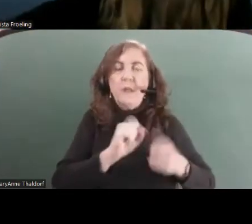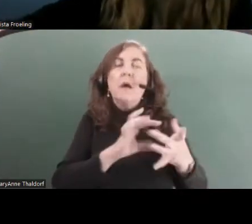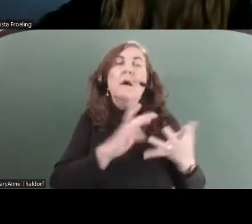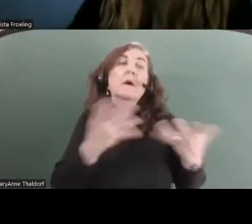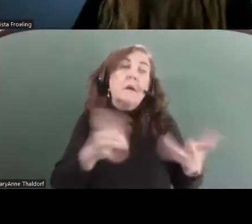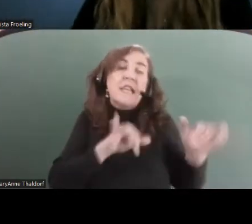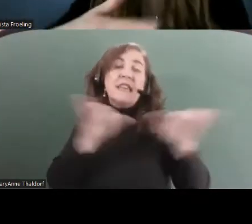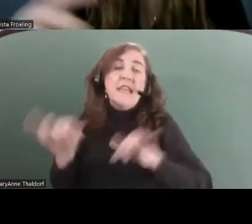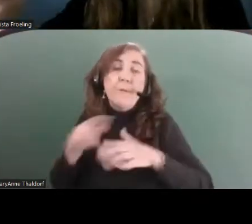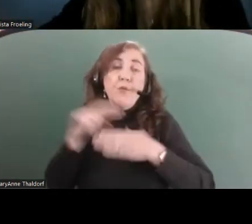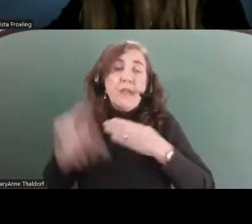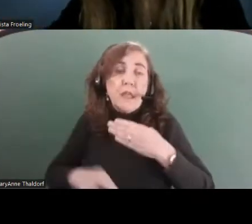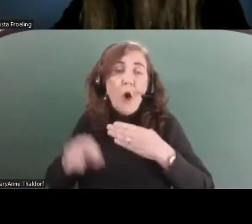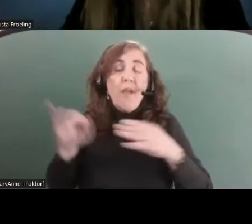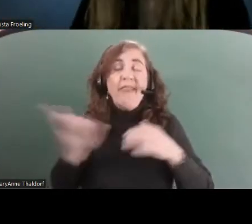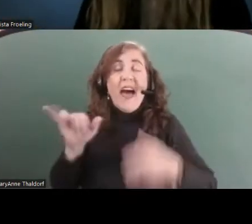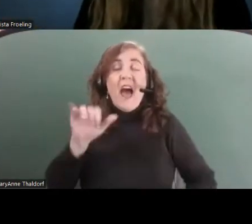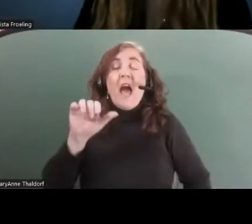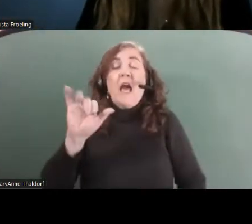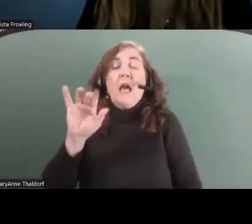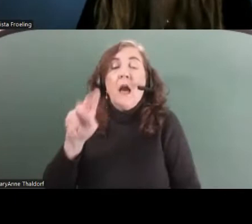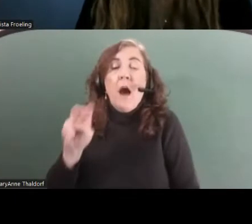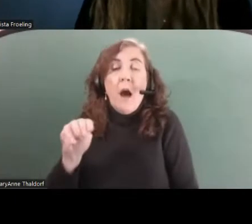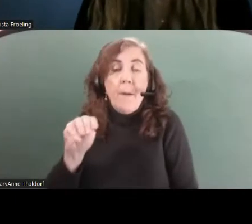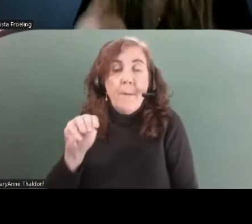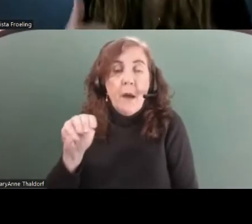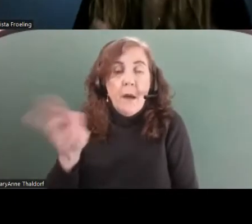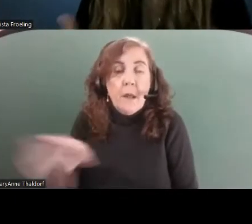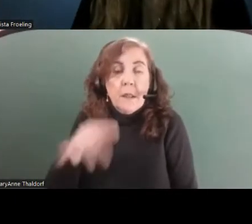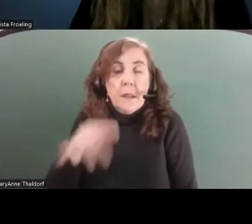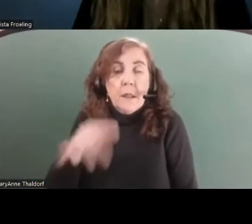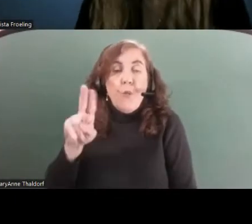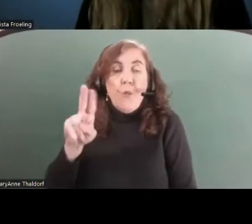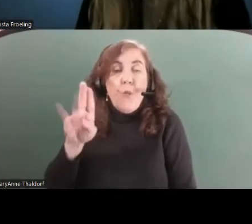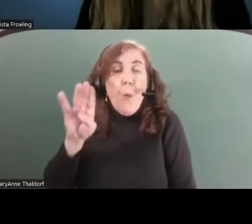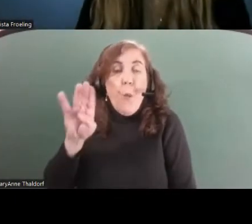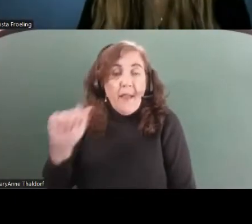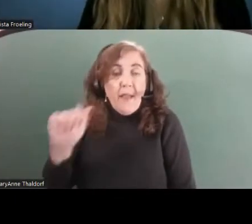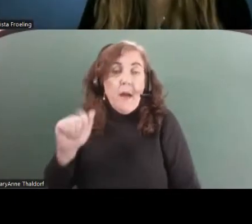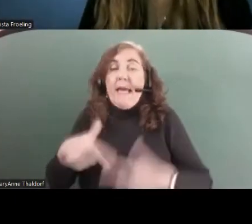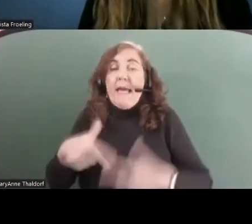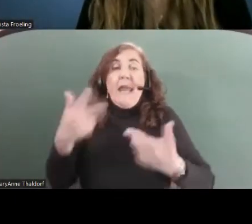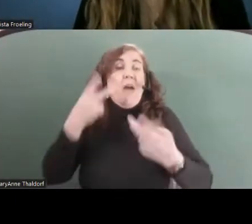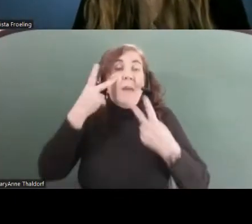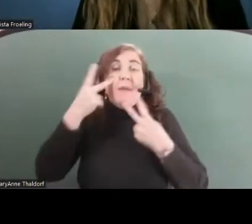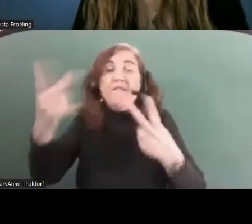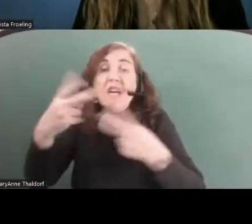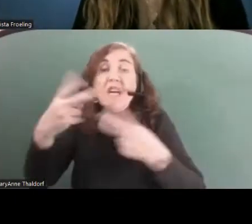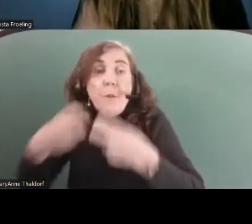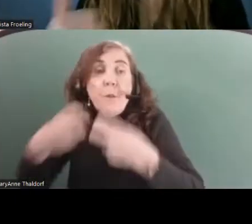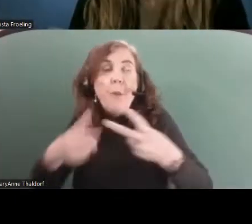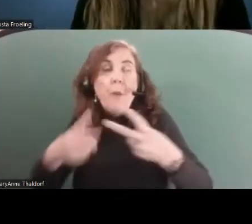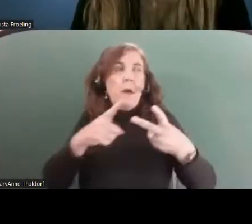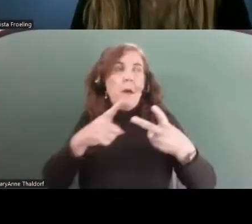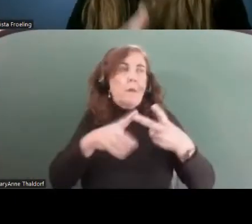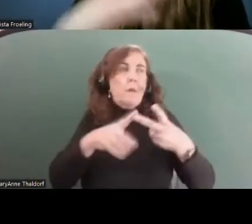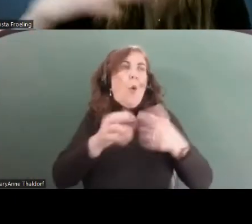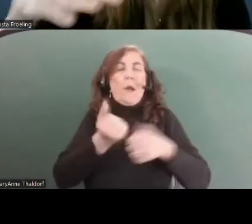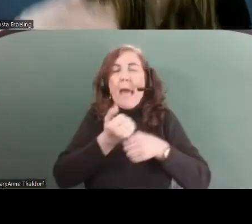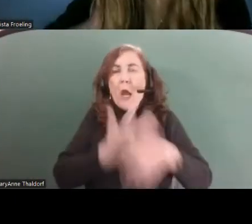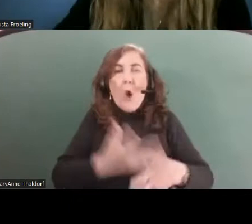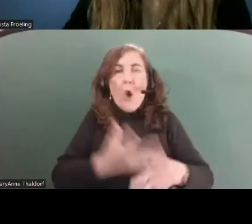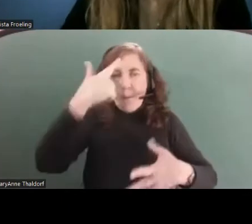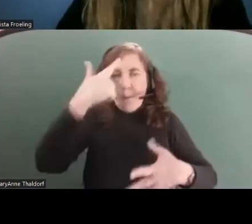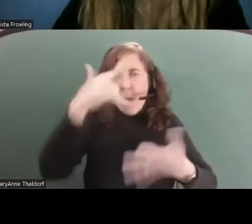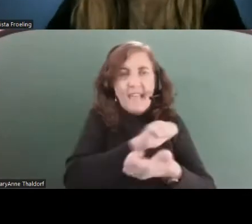hearing loss, or you can have other things like hearing and vision, or brain damage. It